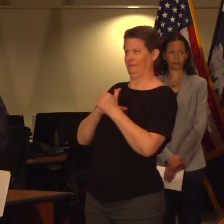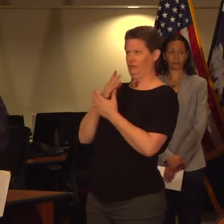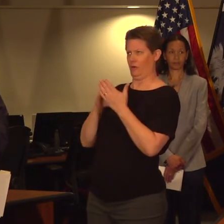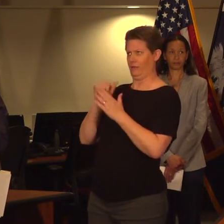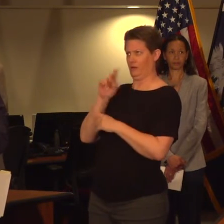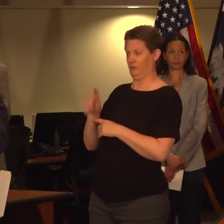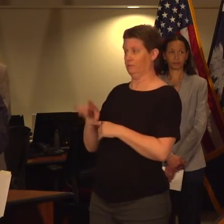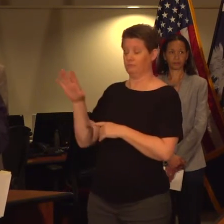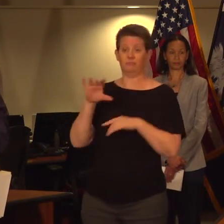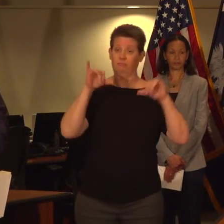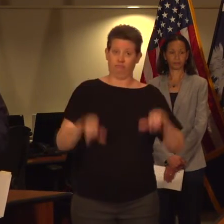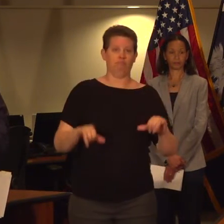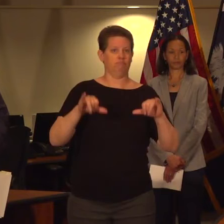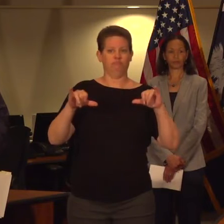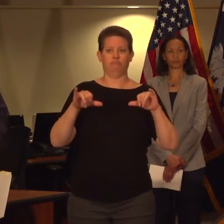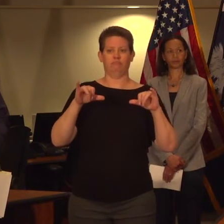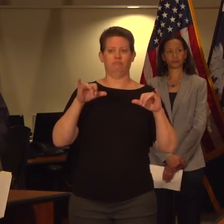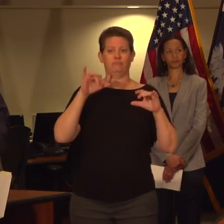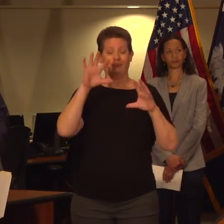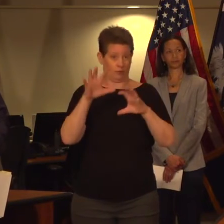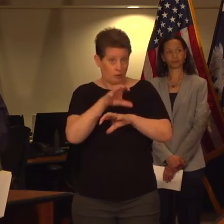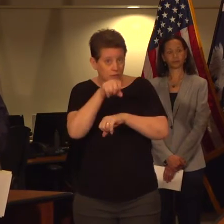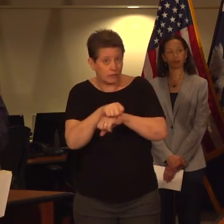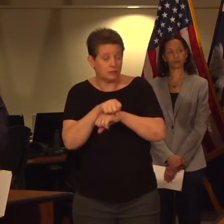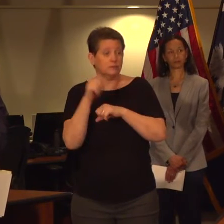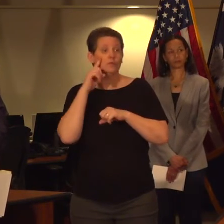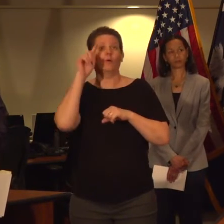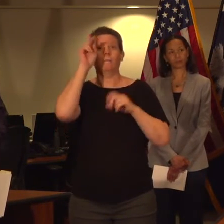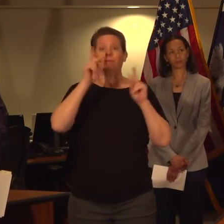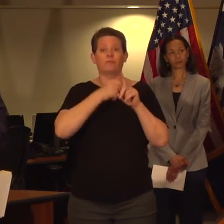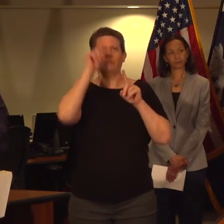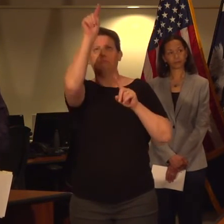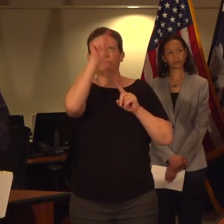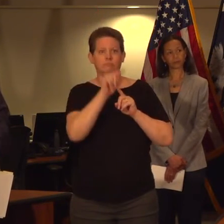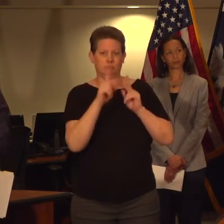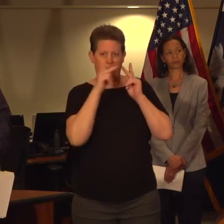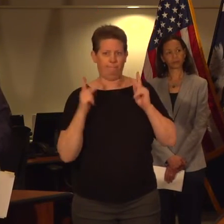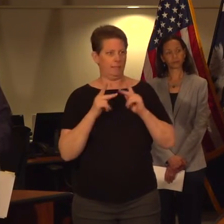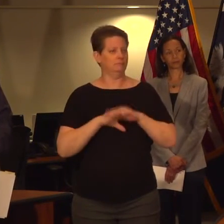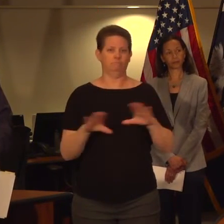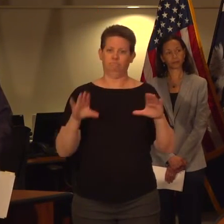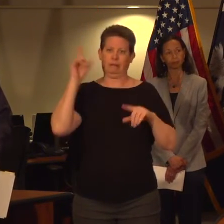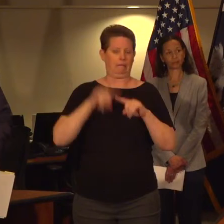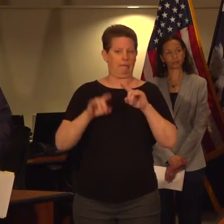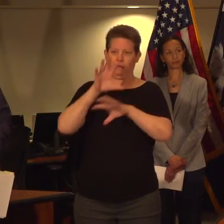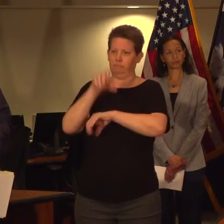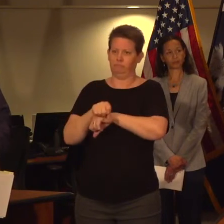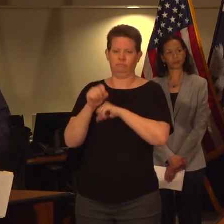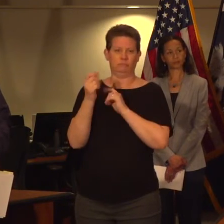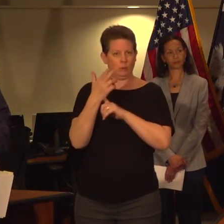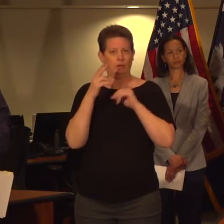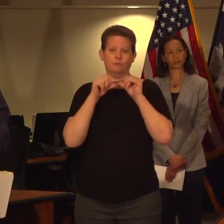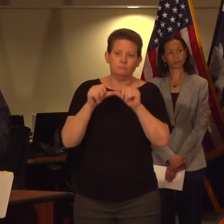those orders are still in effect about the reservations from those hot spots that were recognized, states recognized by the Centers for